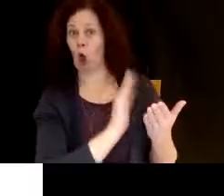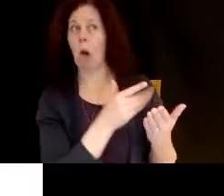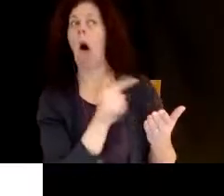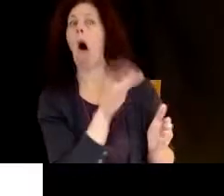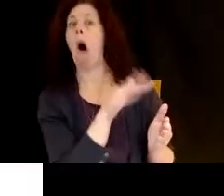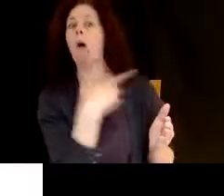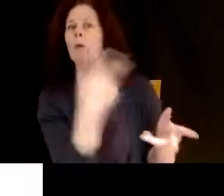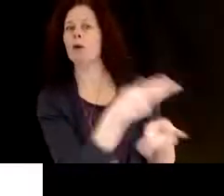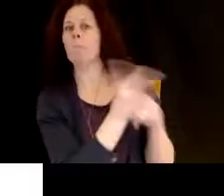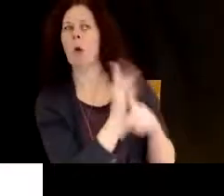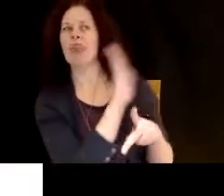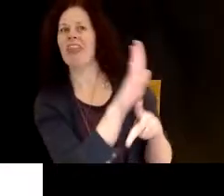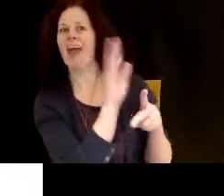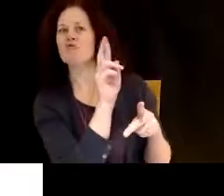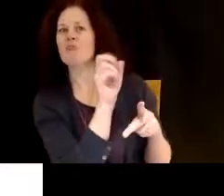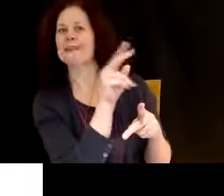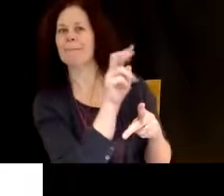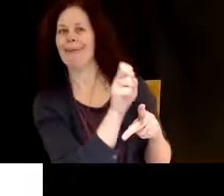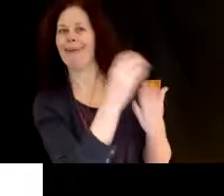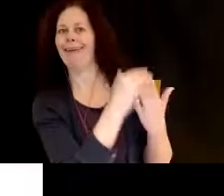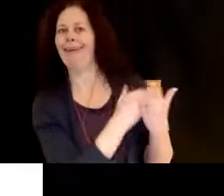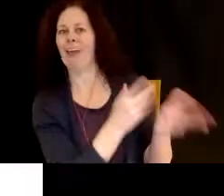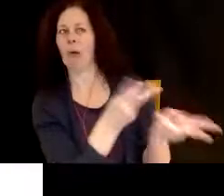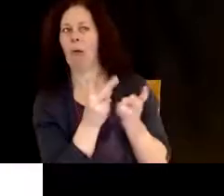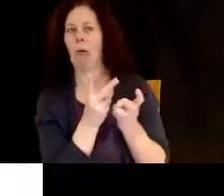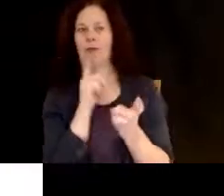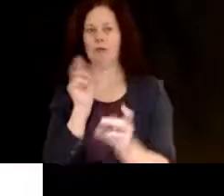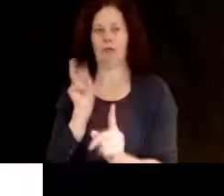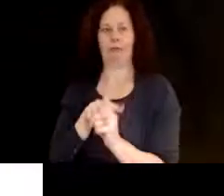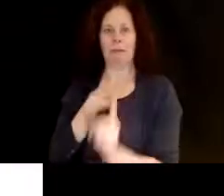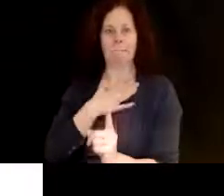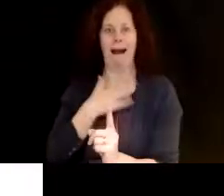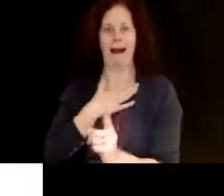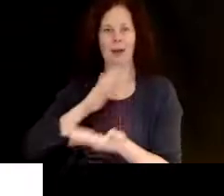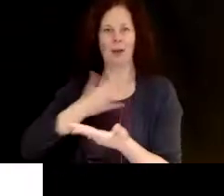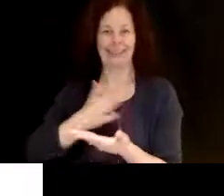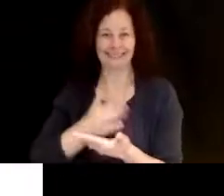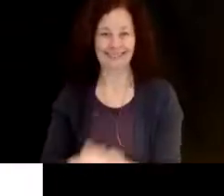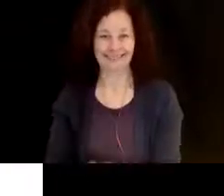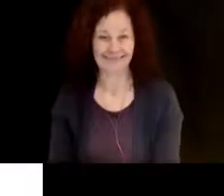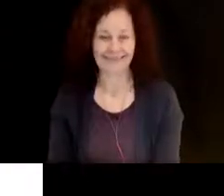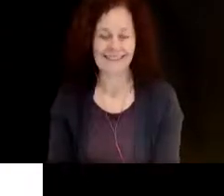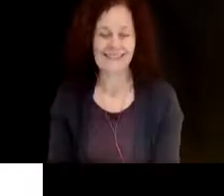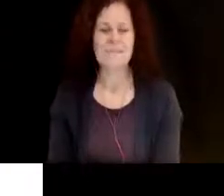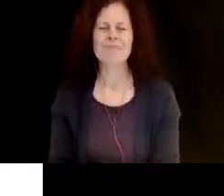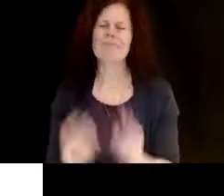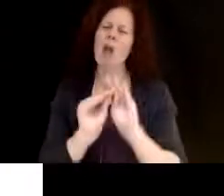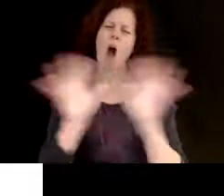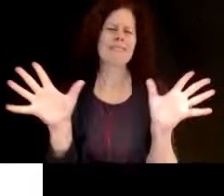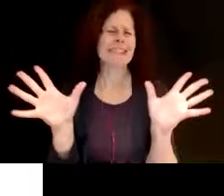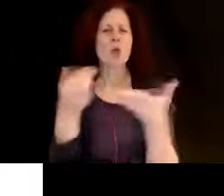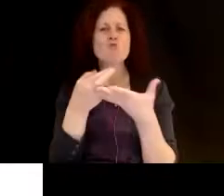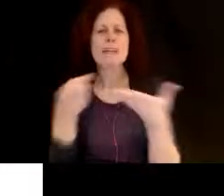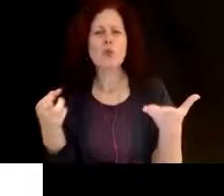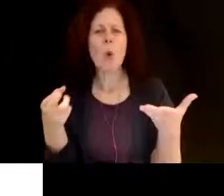elephant that we've all been ignoring. Clearly, certain resources, networks, and voices can